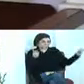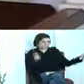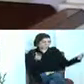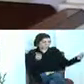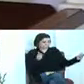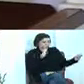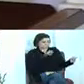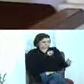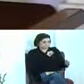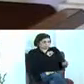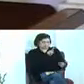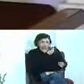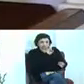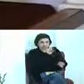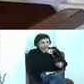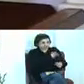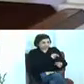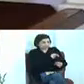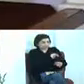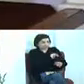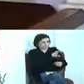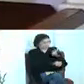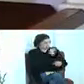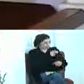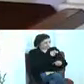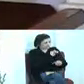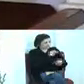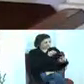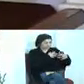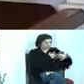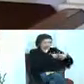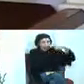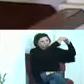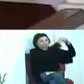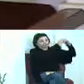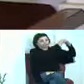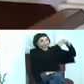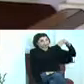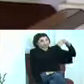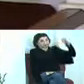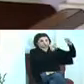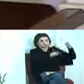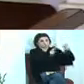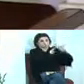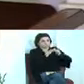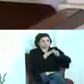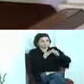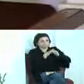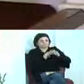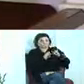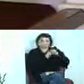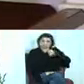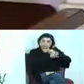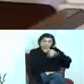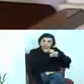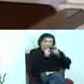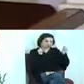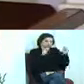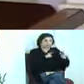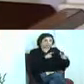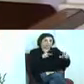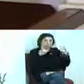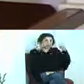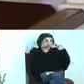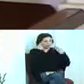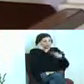franchise came to town and opened up shop. They advertised all haircuts